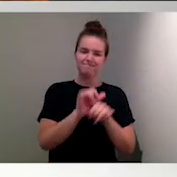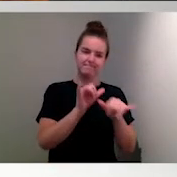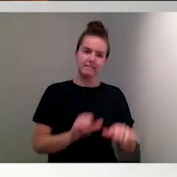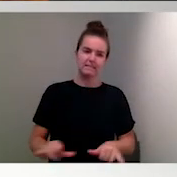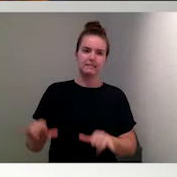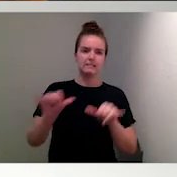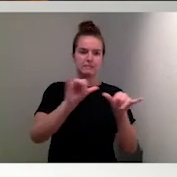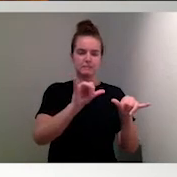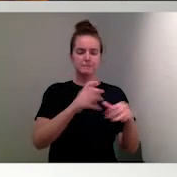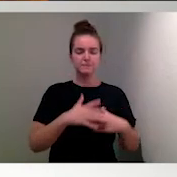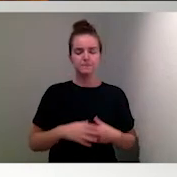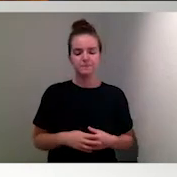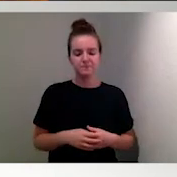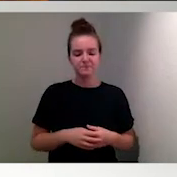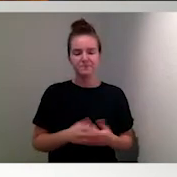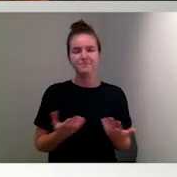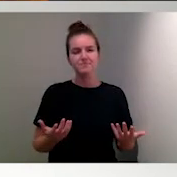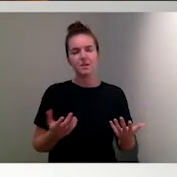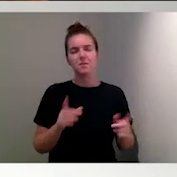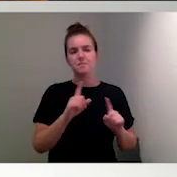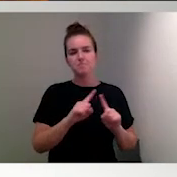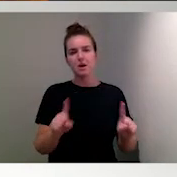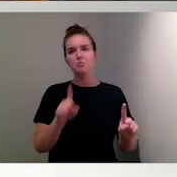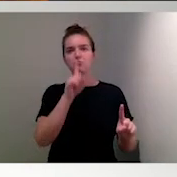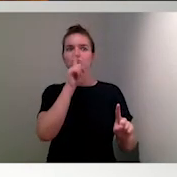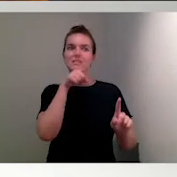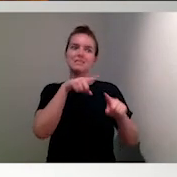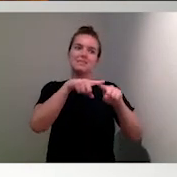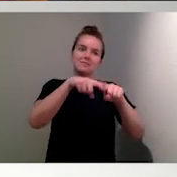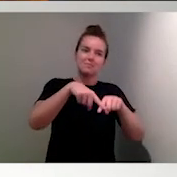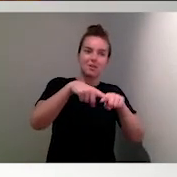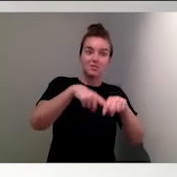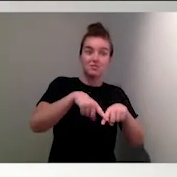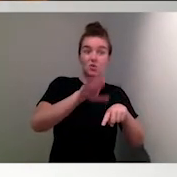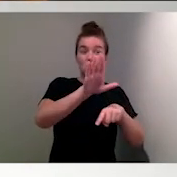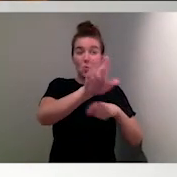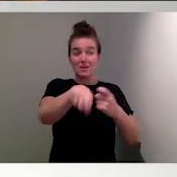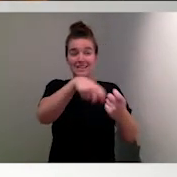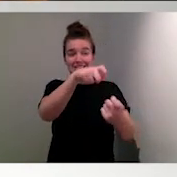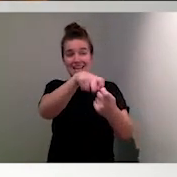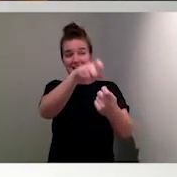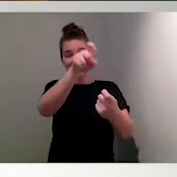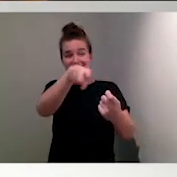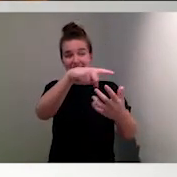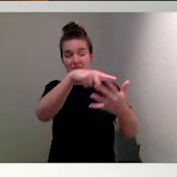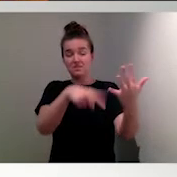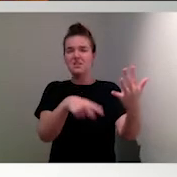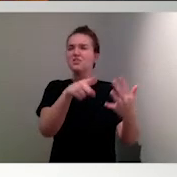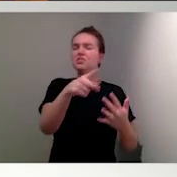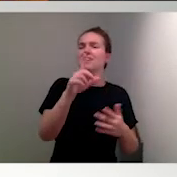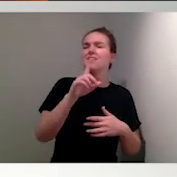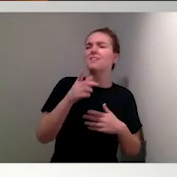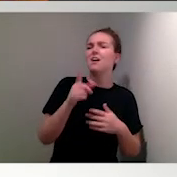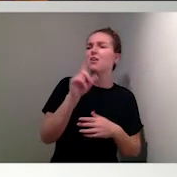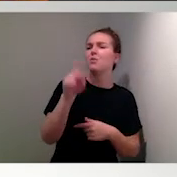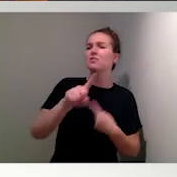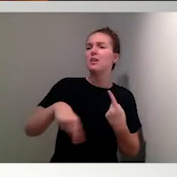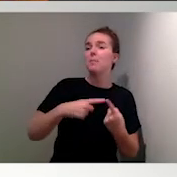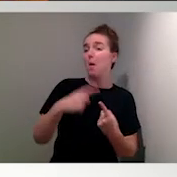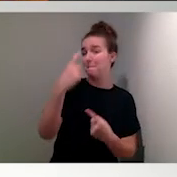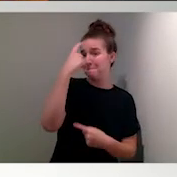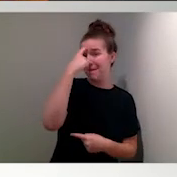on what your exact needs are. She asked about mental illness. I just had a